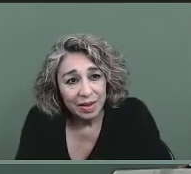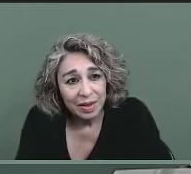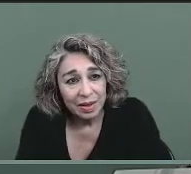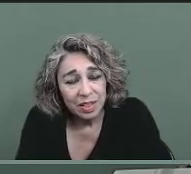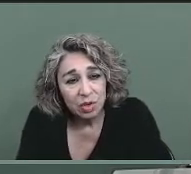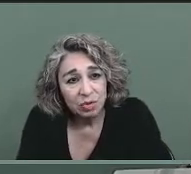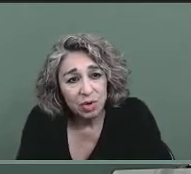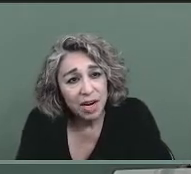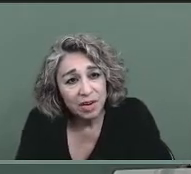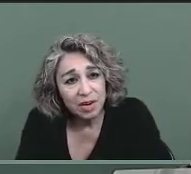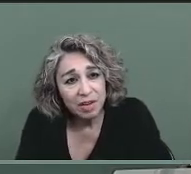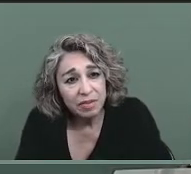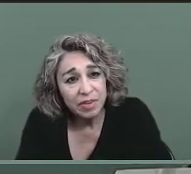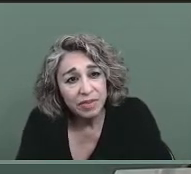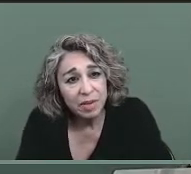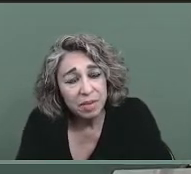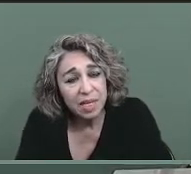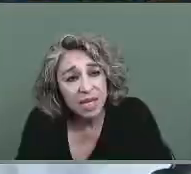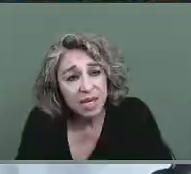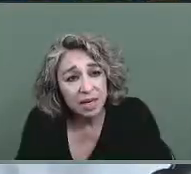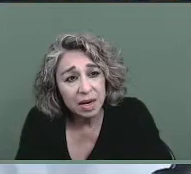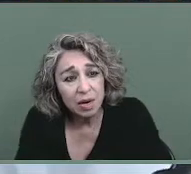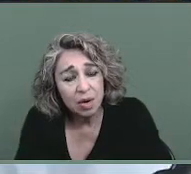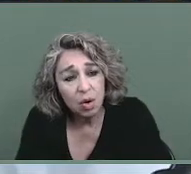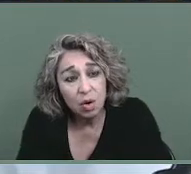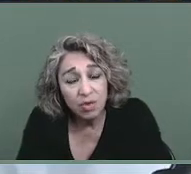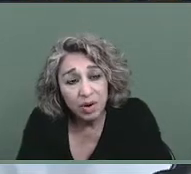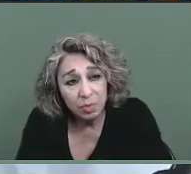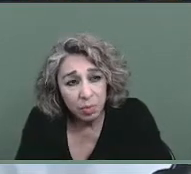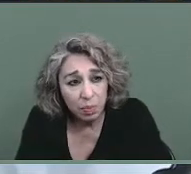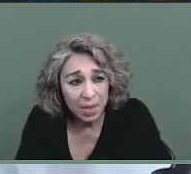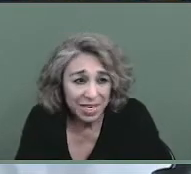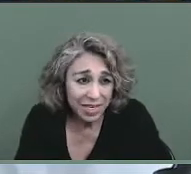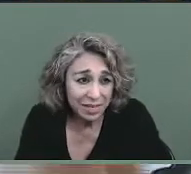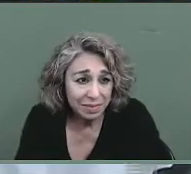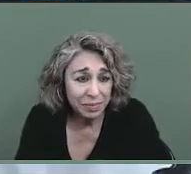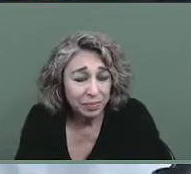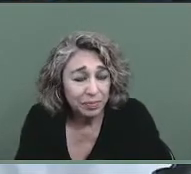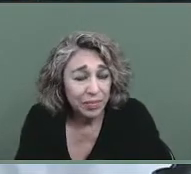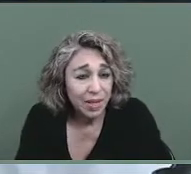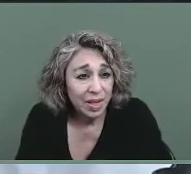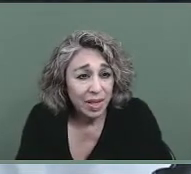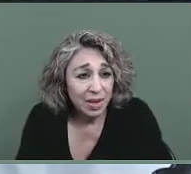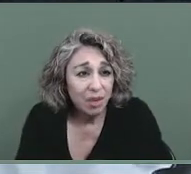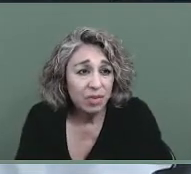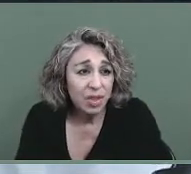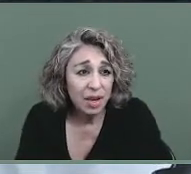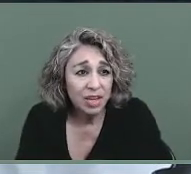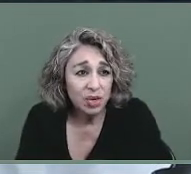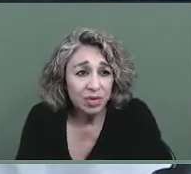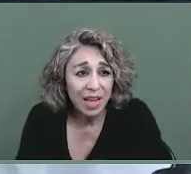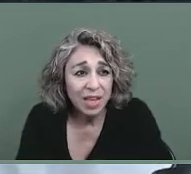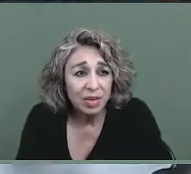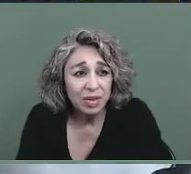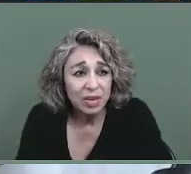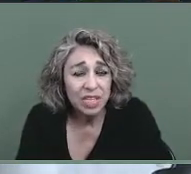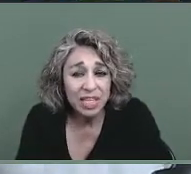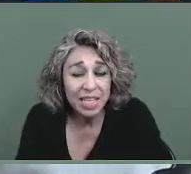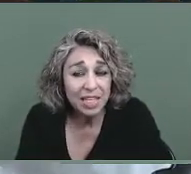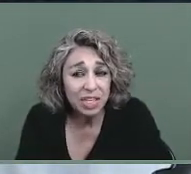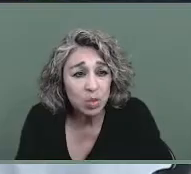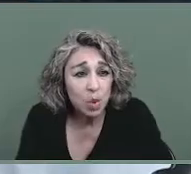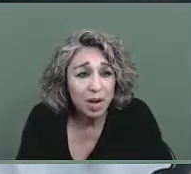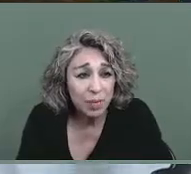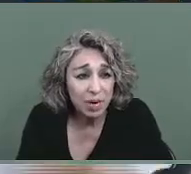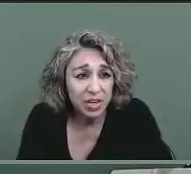so four hundred and fifty million over budget over the actual value so